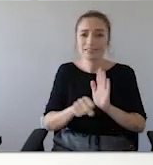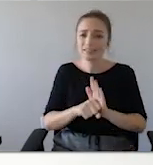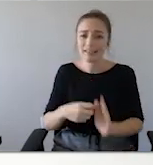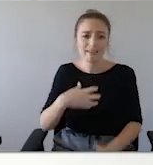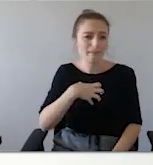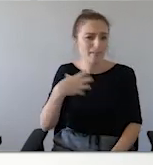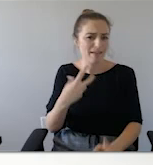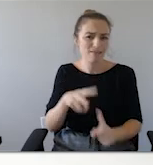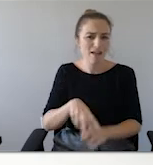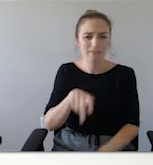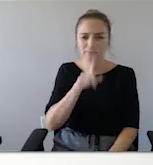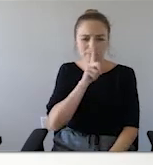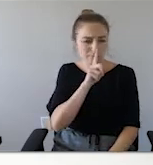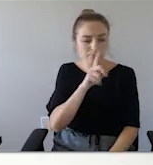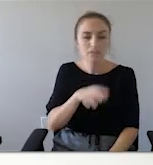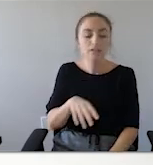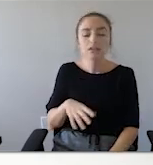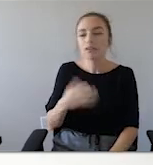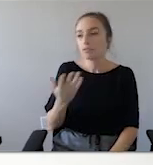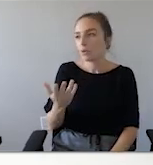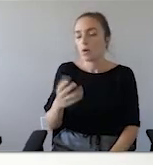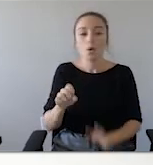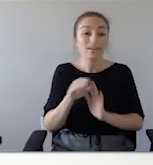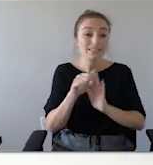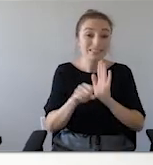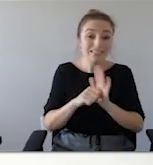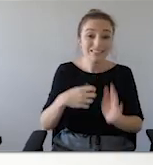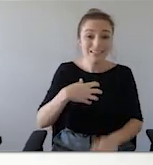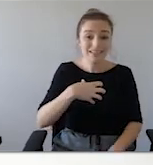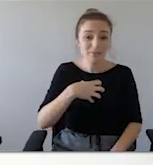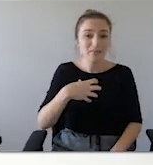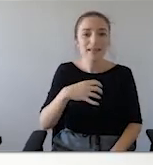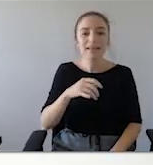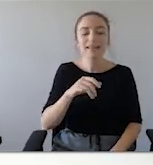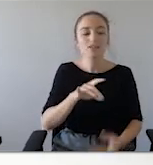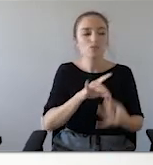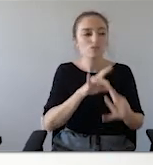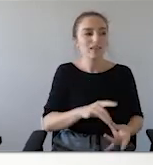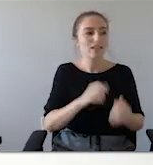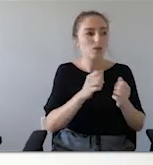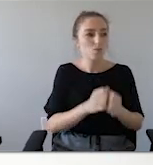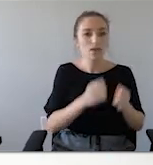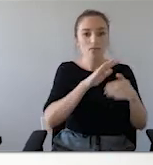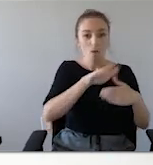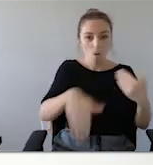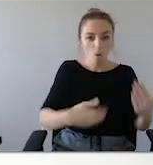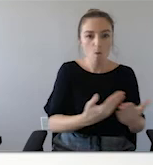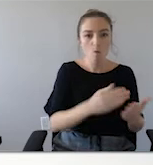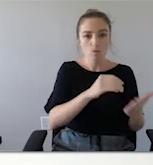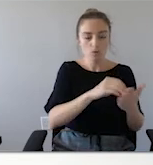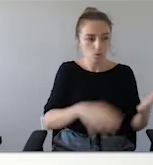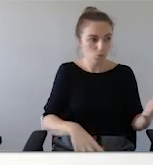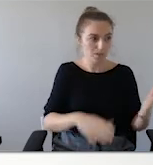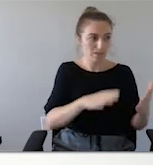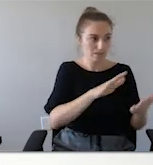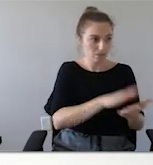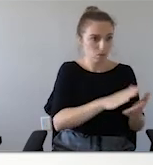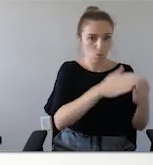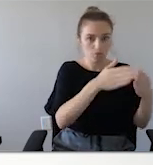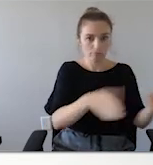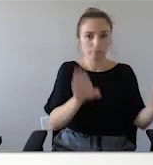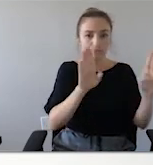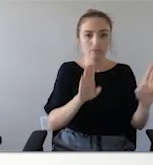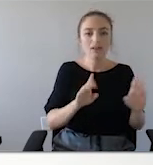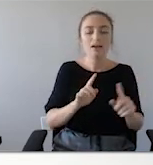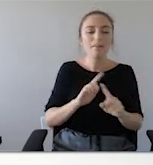like if you guys think that it's a school issue, definitely state complaints. But when it's just something that's related to one student, has to do